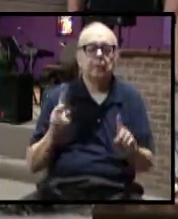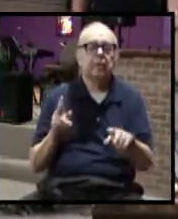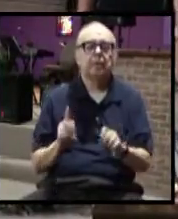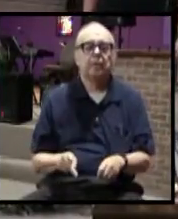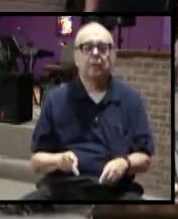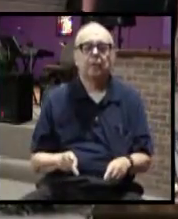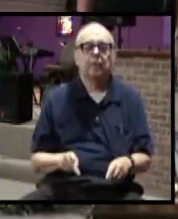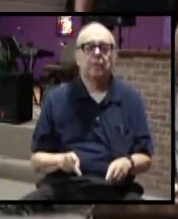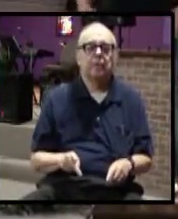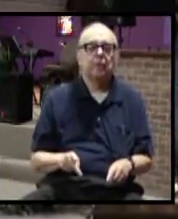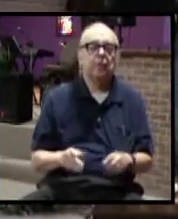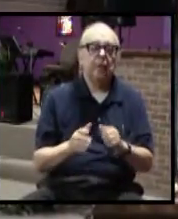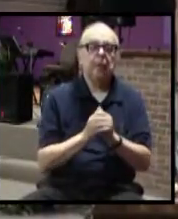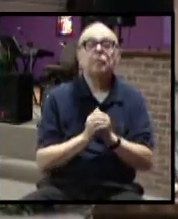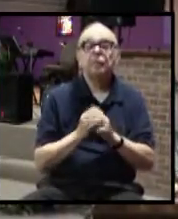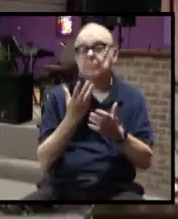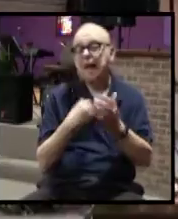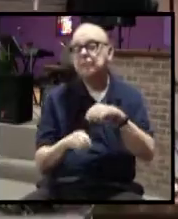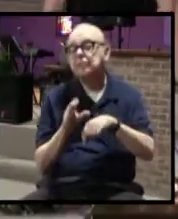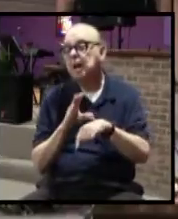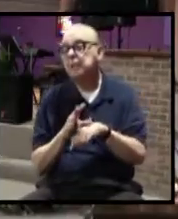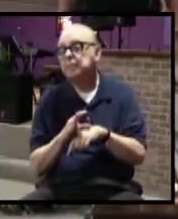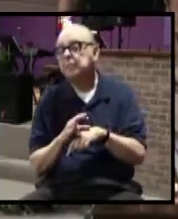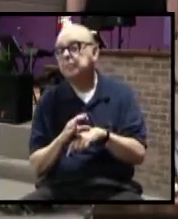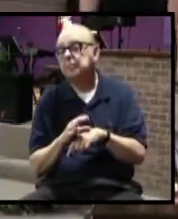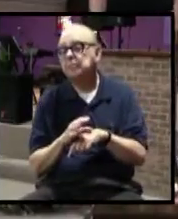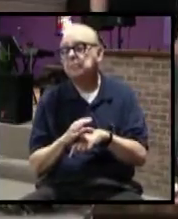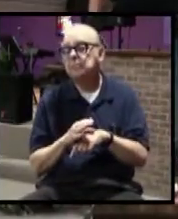Then where do you want them to go? Well, they can worship outside.